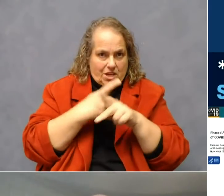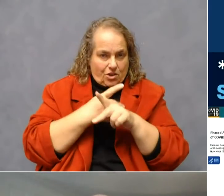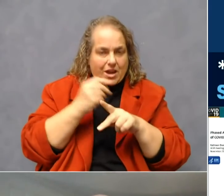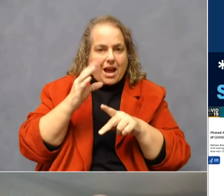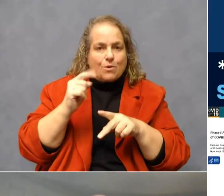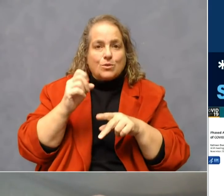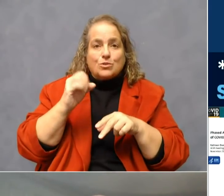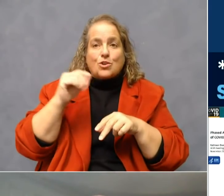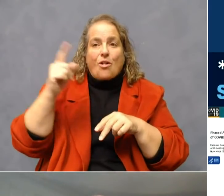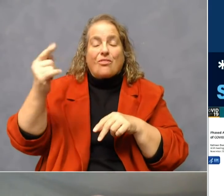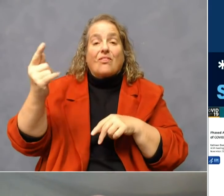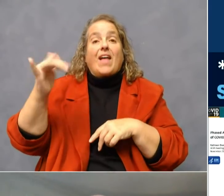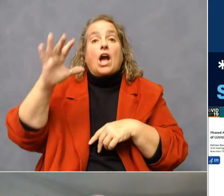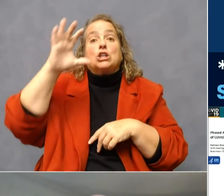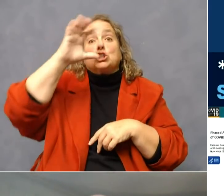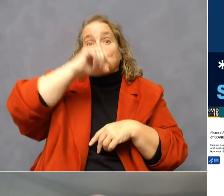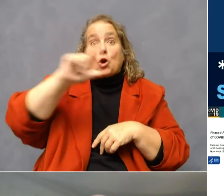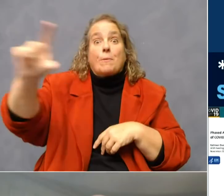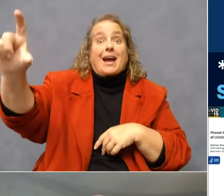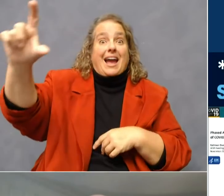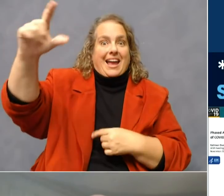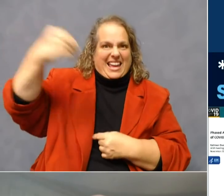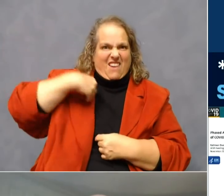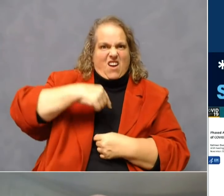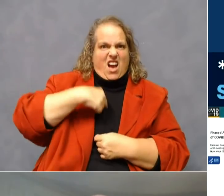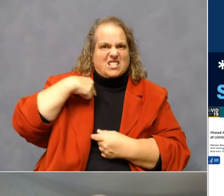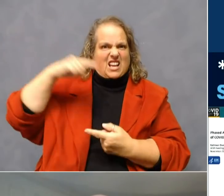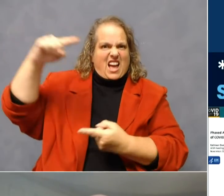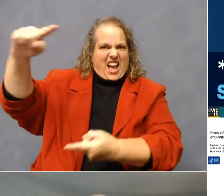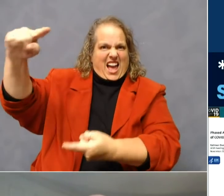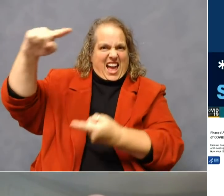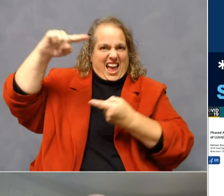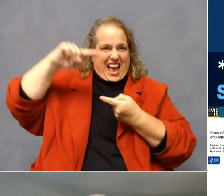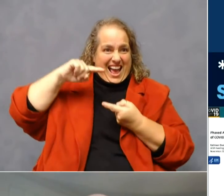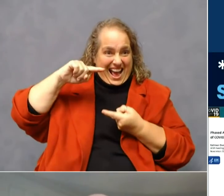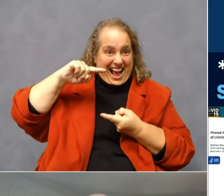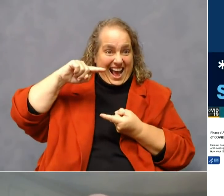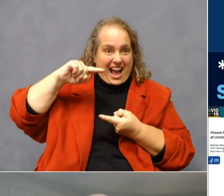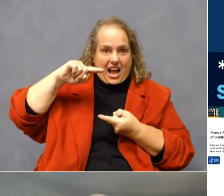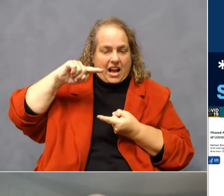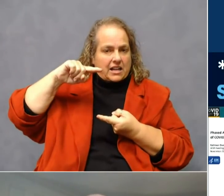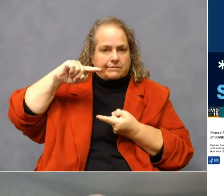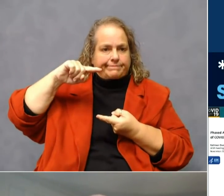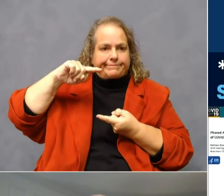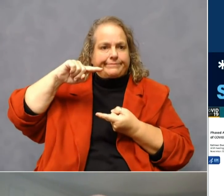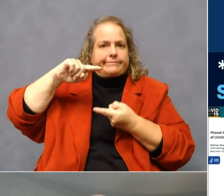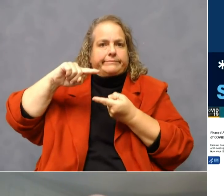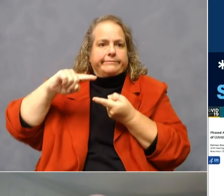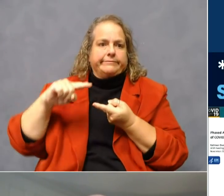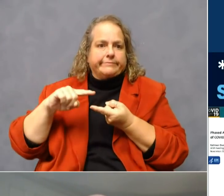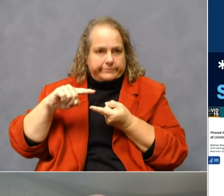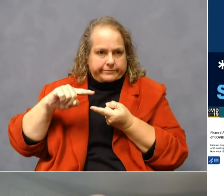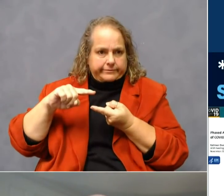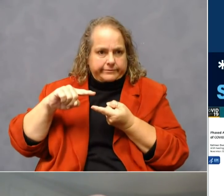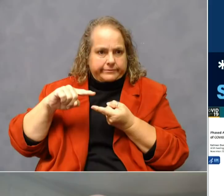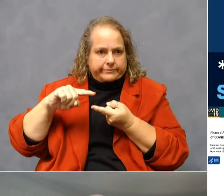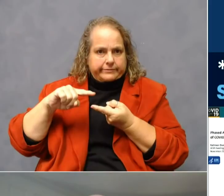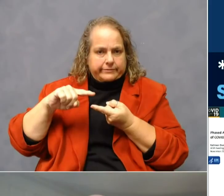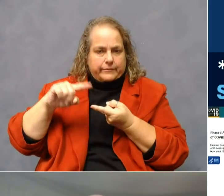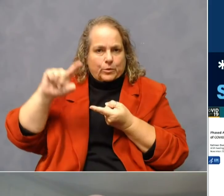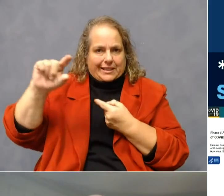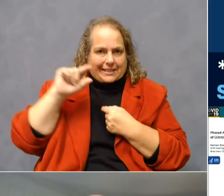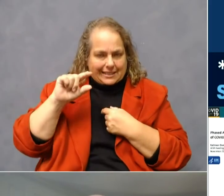But what we think we're going to get is now 1/3 of what we initially thought we would get. So this is going to compel more difficult